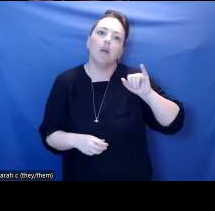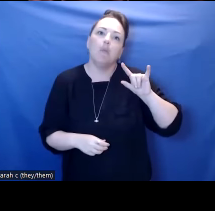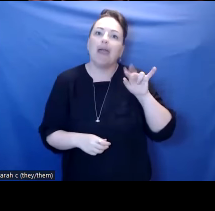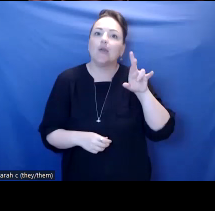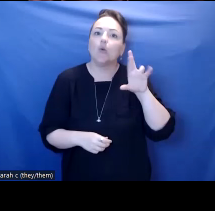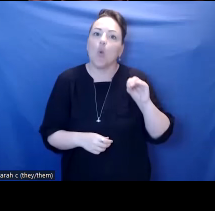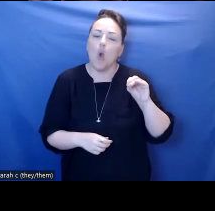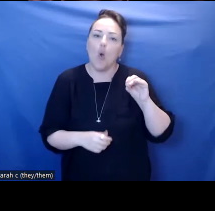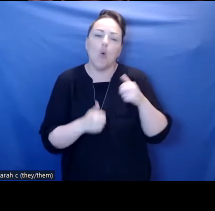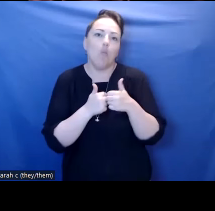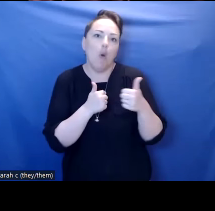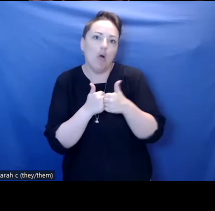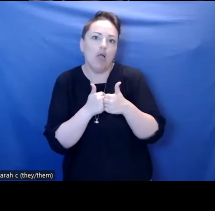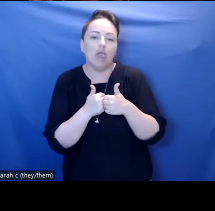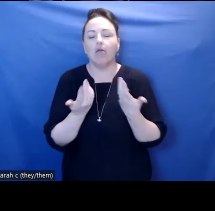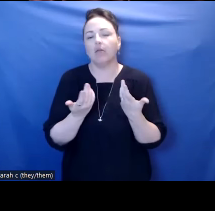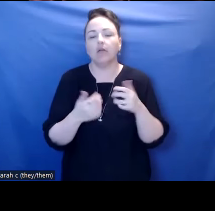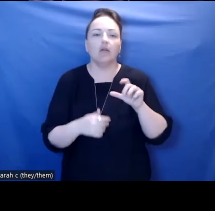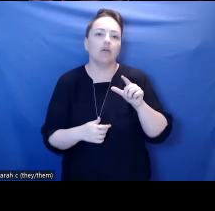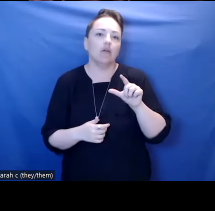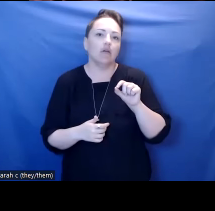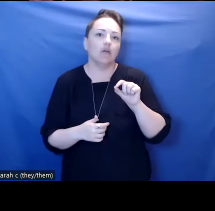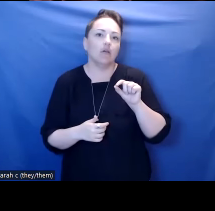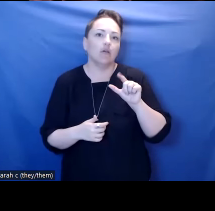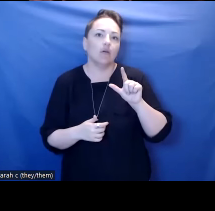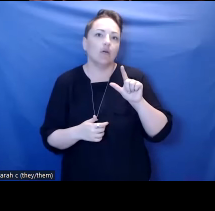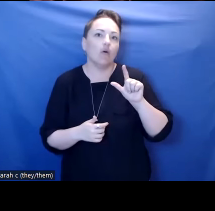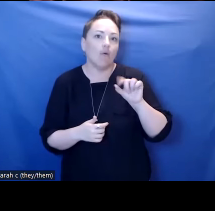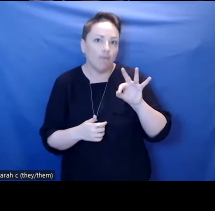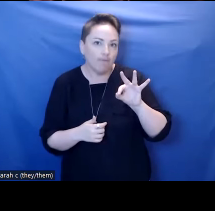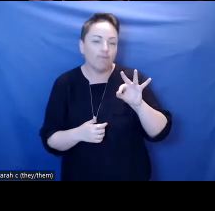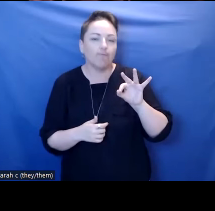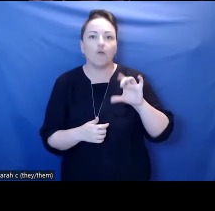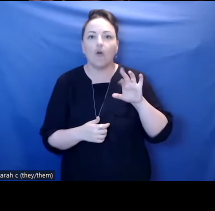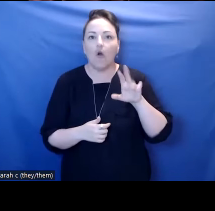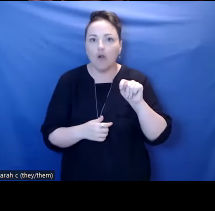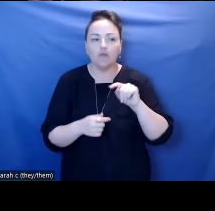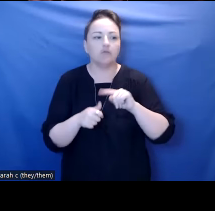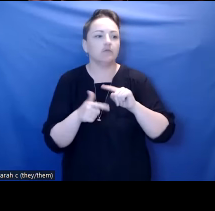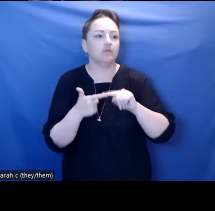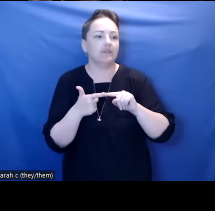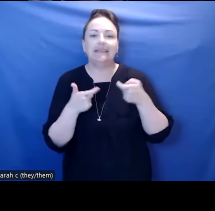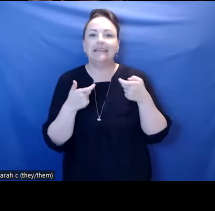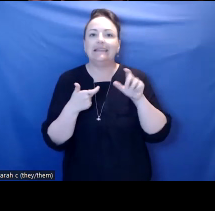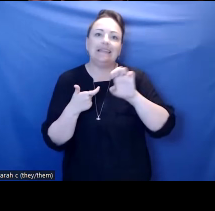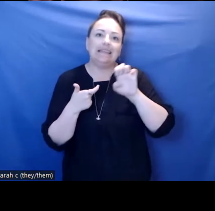a e-bike or a e-scooter. Seated e-scooters are coming out.